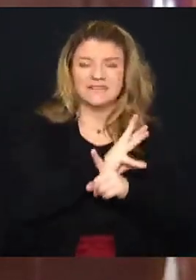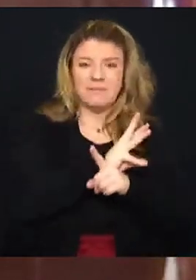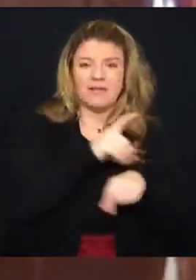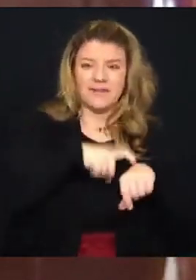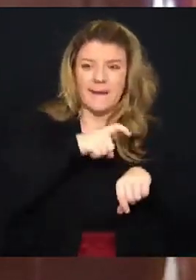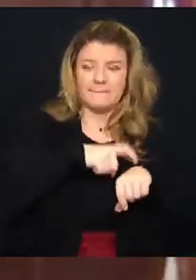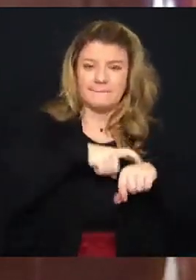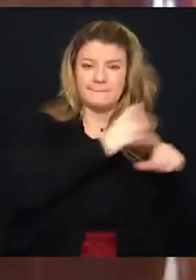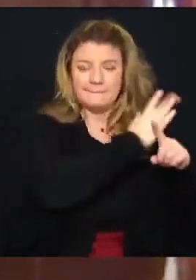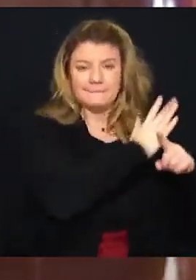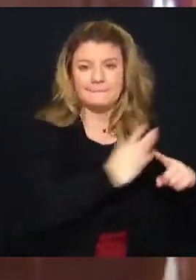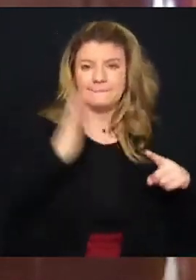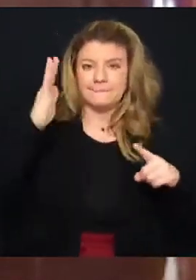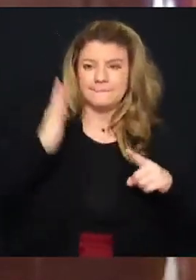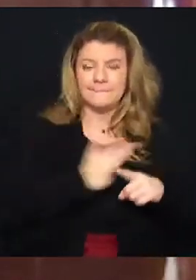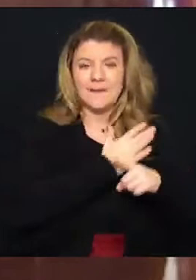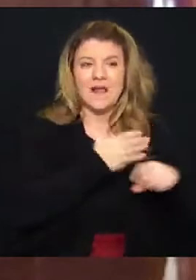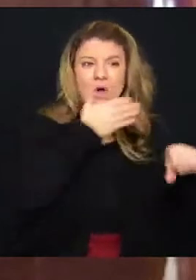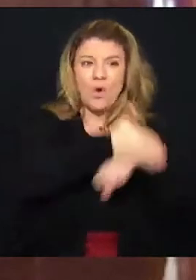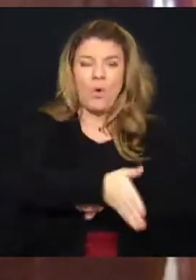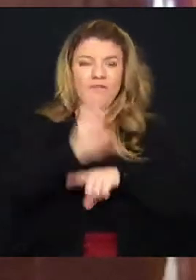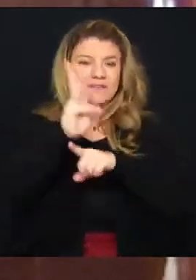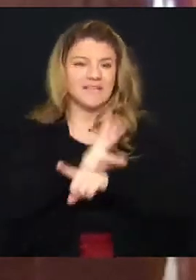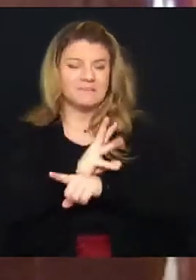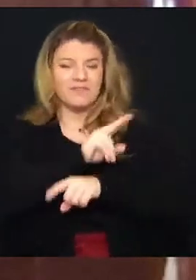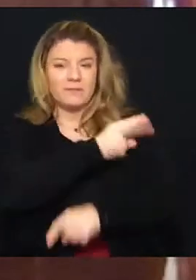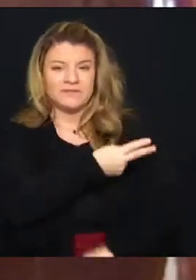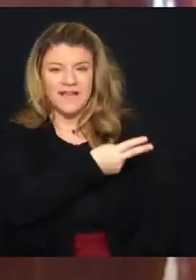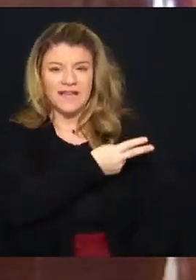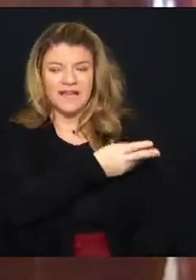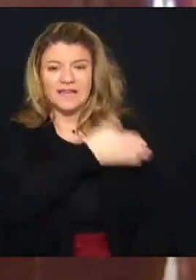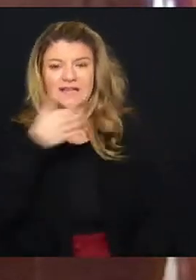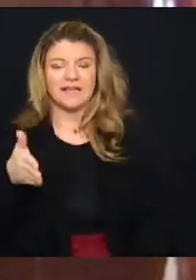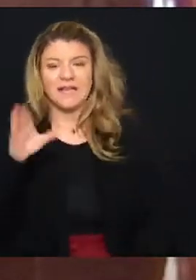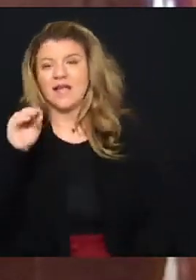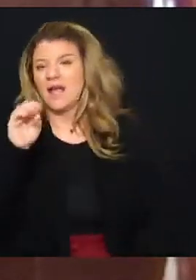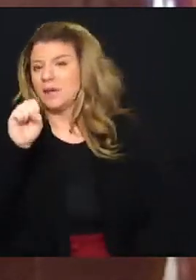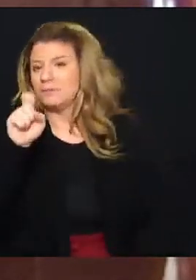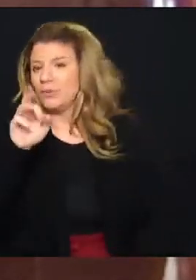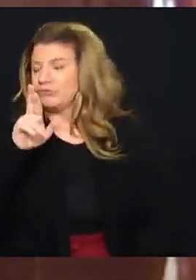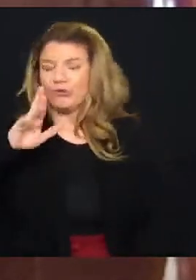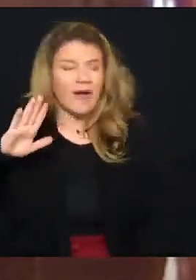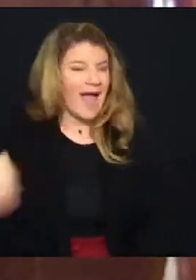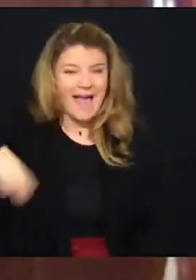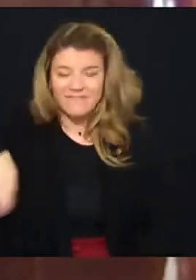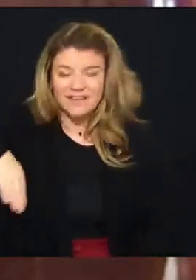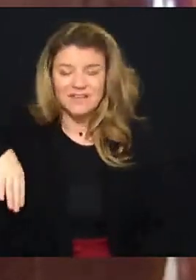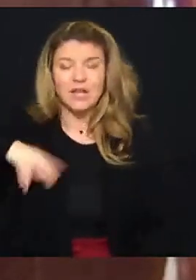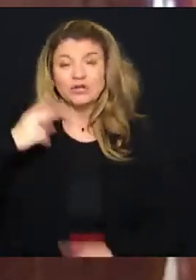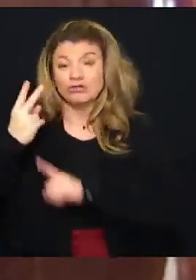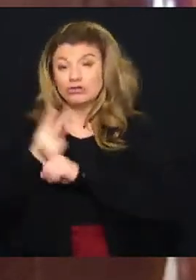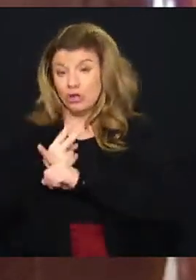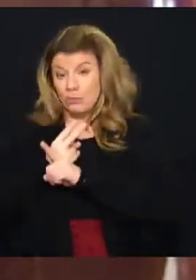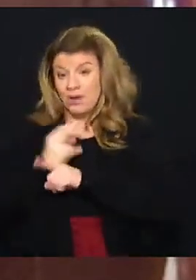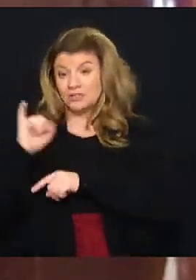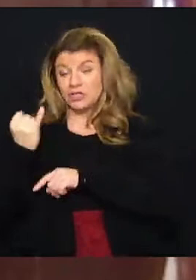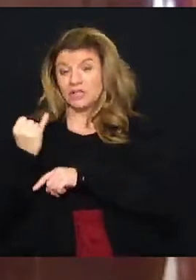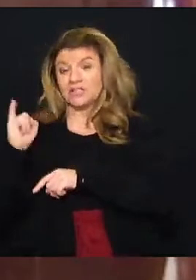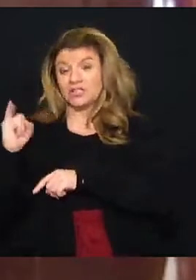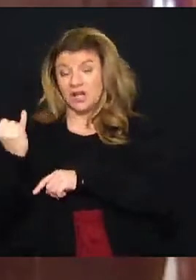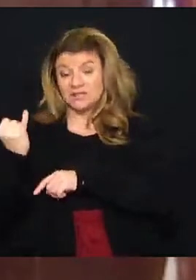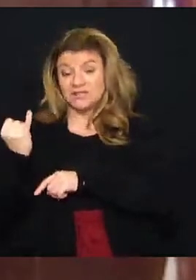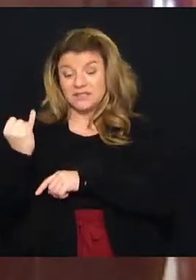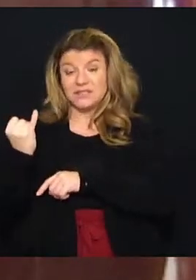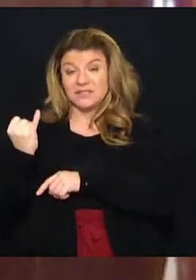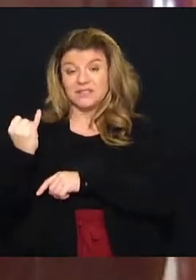the 6 months, if you're over 6 months from your second dose of Pfizer or Moderna, or 2 months after your first dose of Johnson